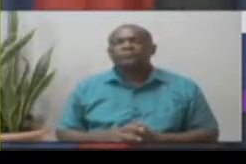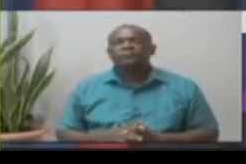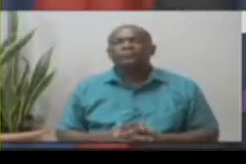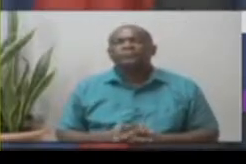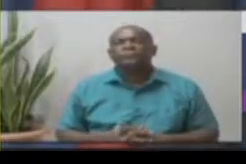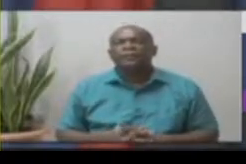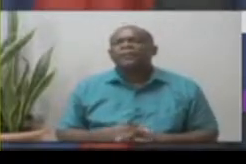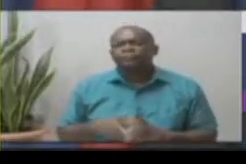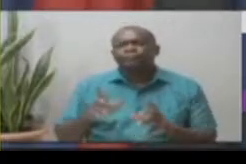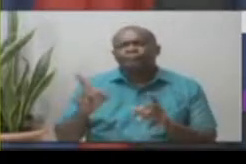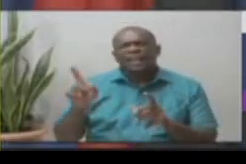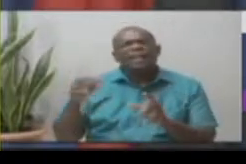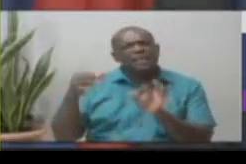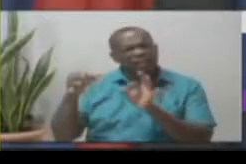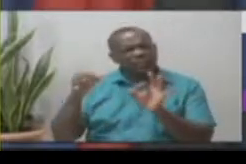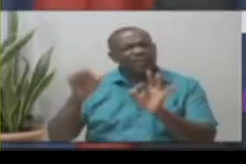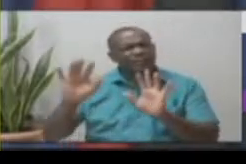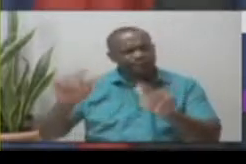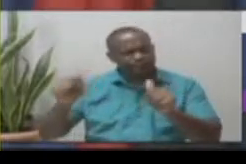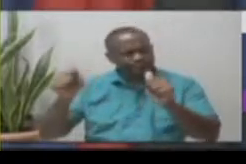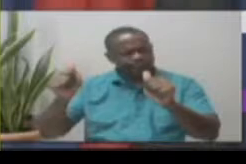of what